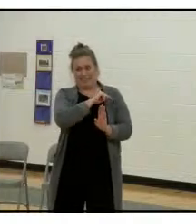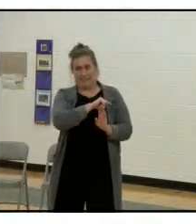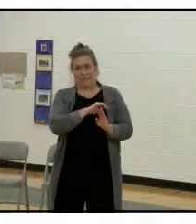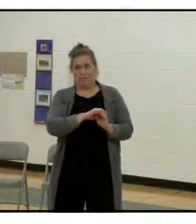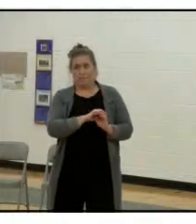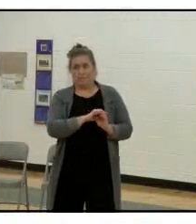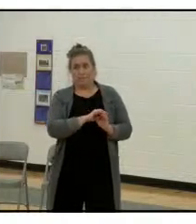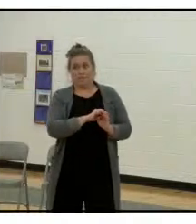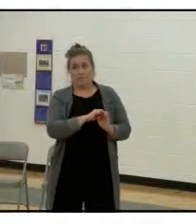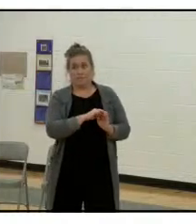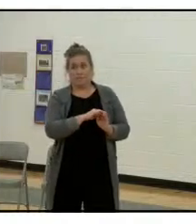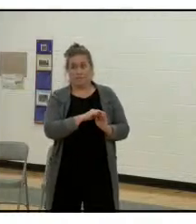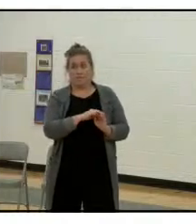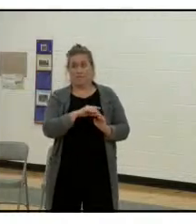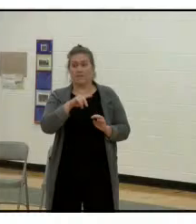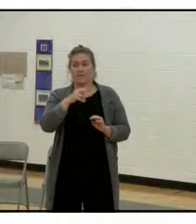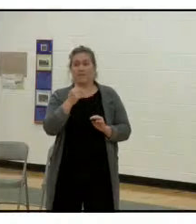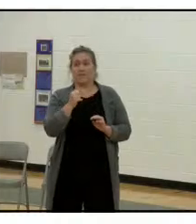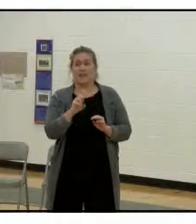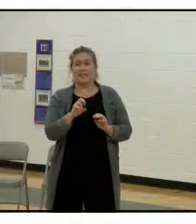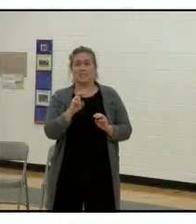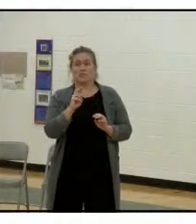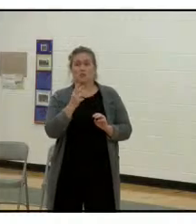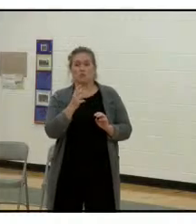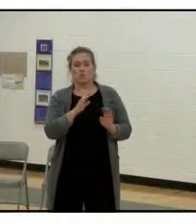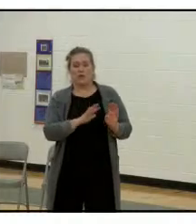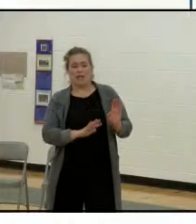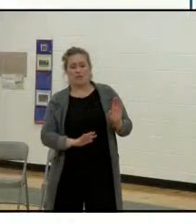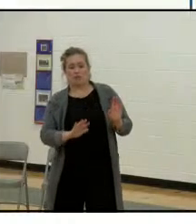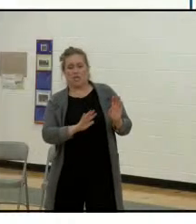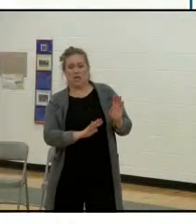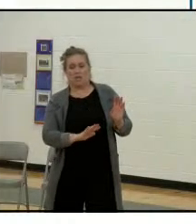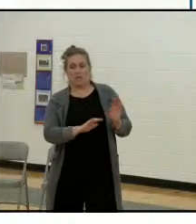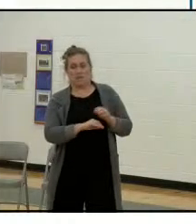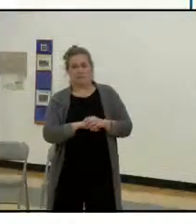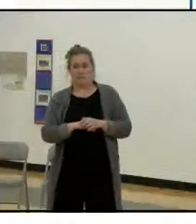into this kind of phase 2 area right at the beginning.